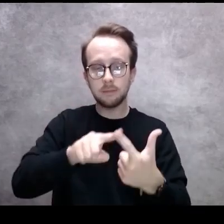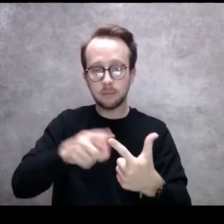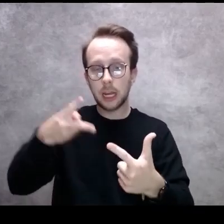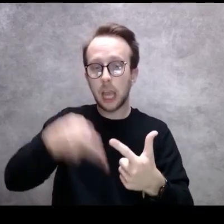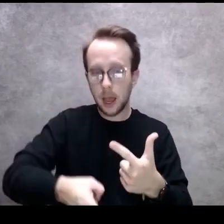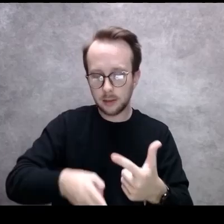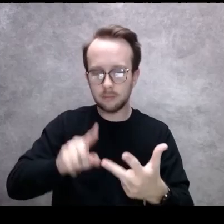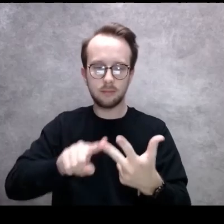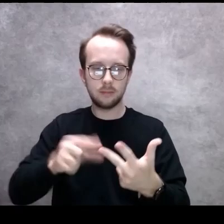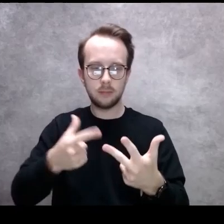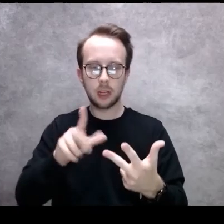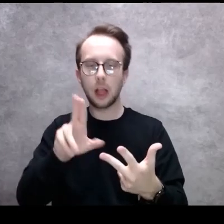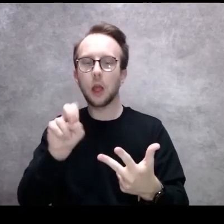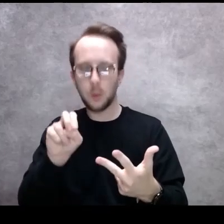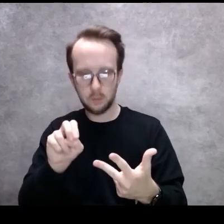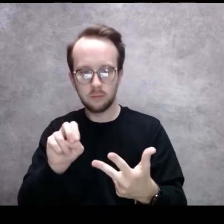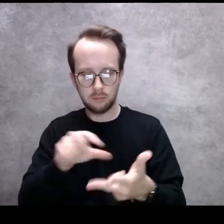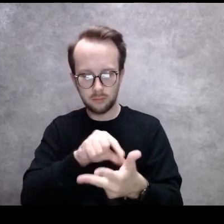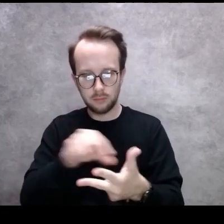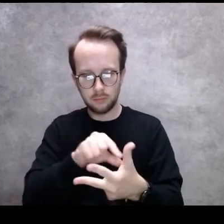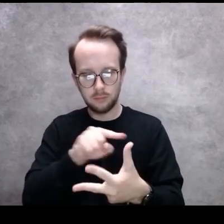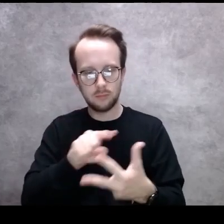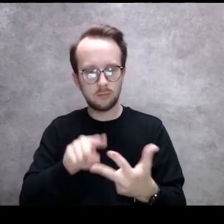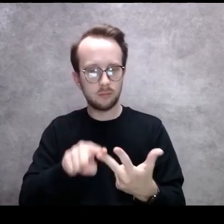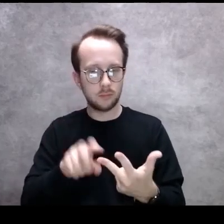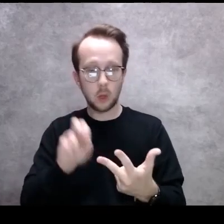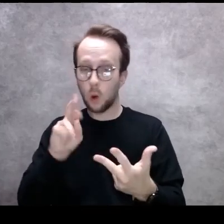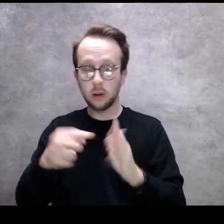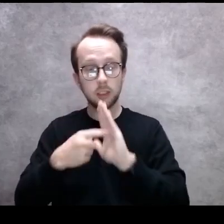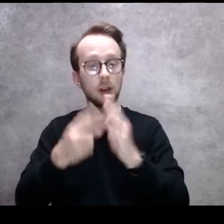glue, or display visuals to give directions for